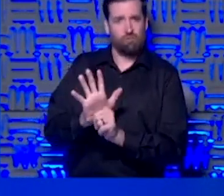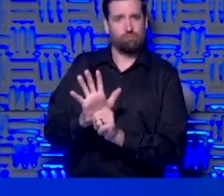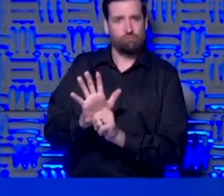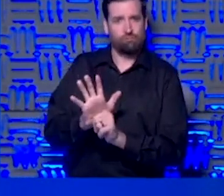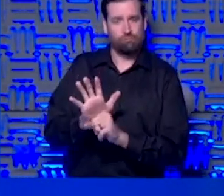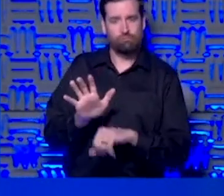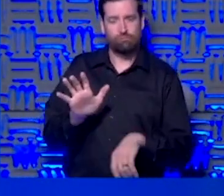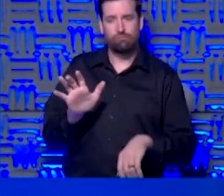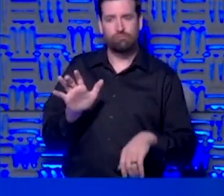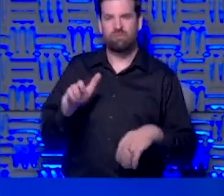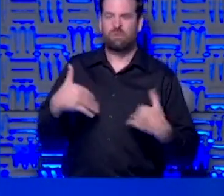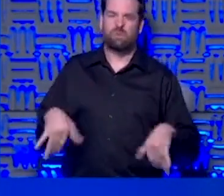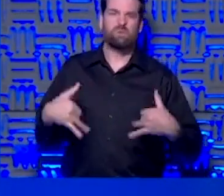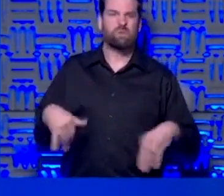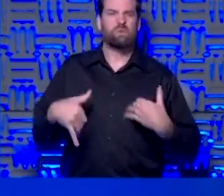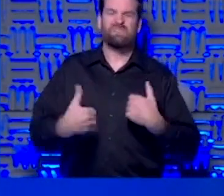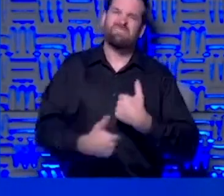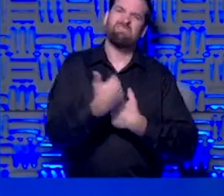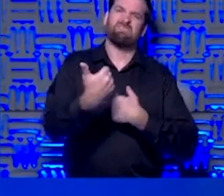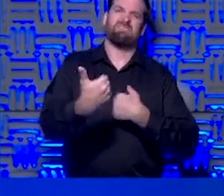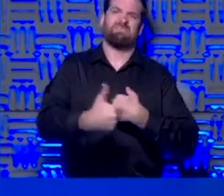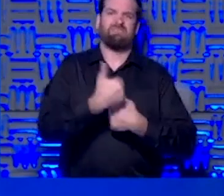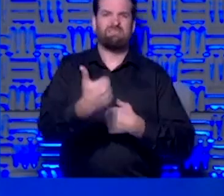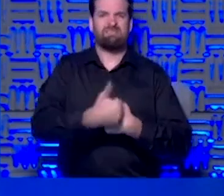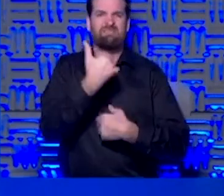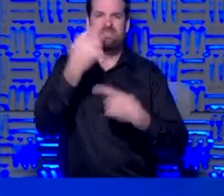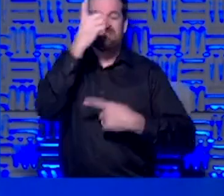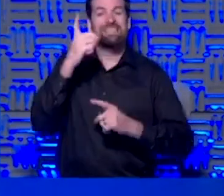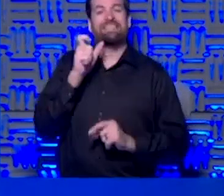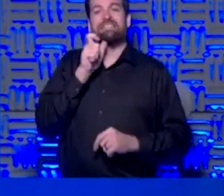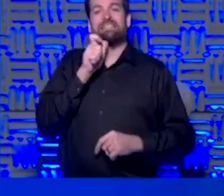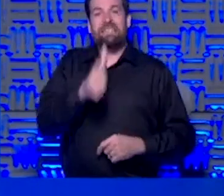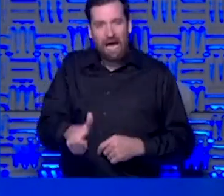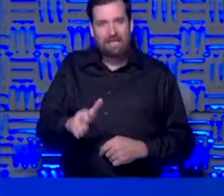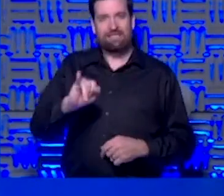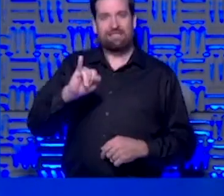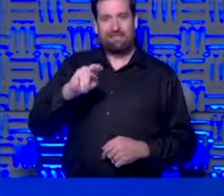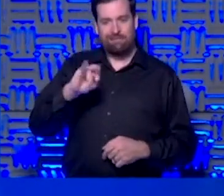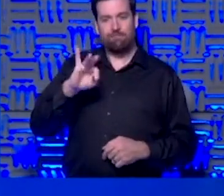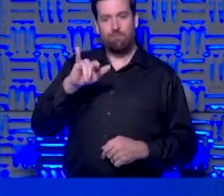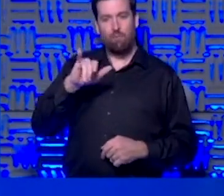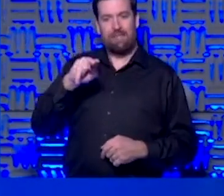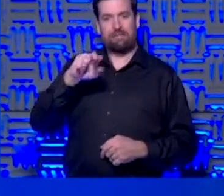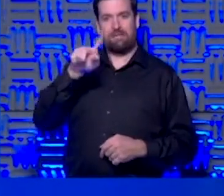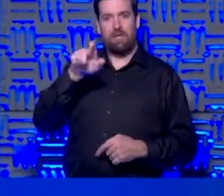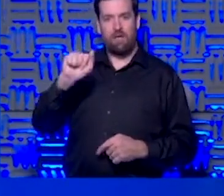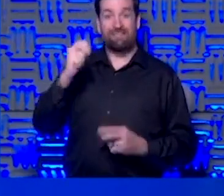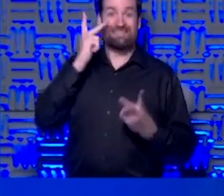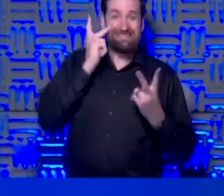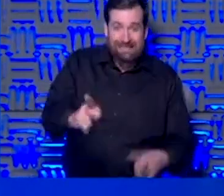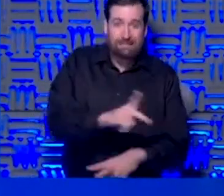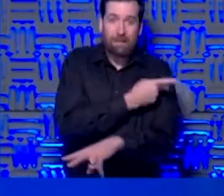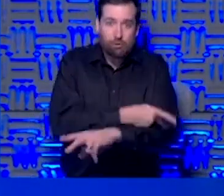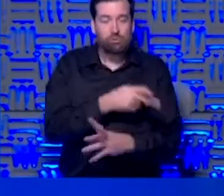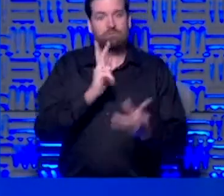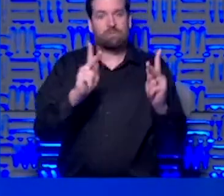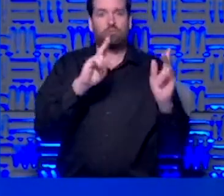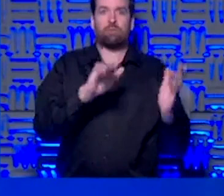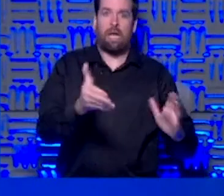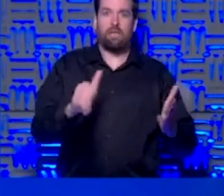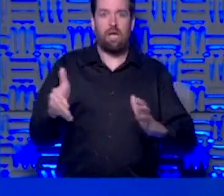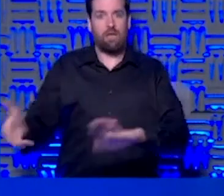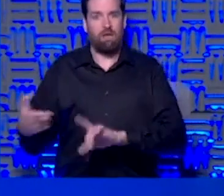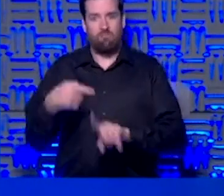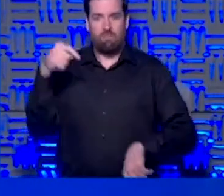when it is such a deadly disease, and again, it is not influenza, and you and I know that. We see patients with it. We know that people are dying from it.